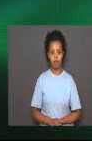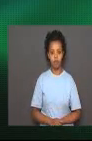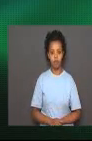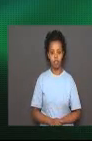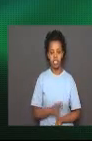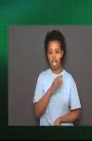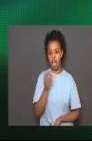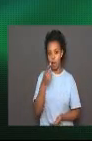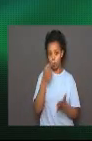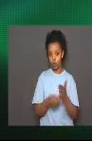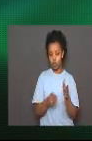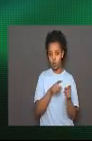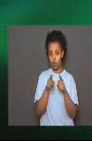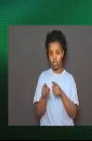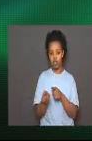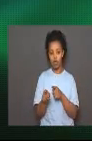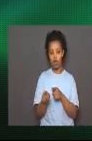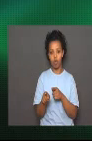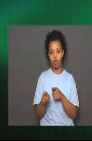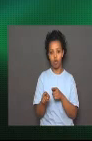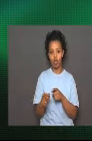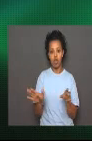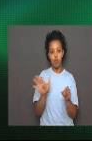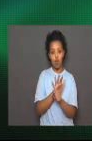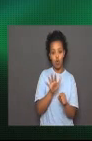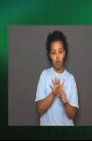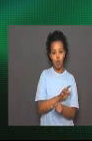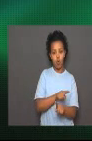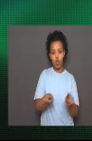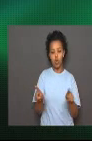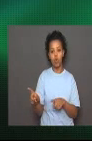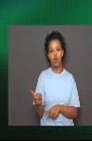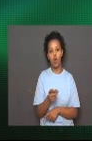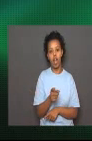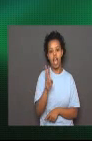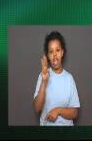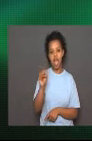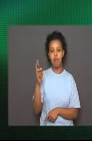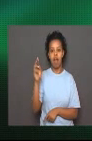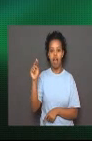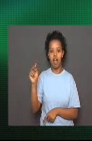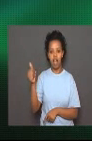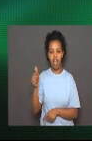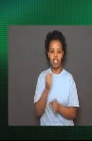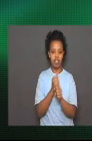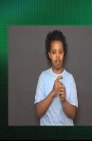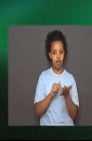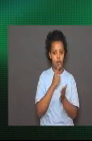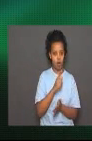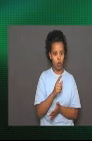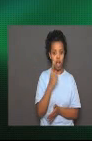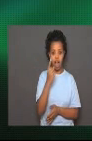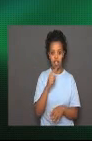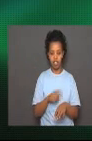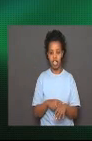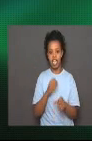They result in the production of a completely different mRNA, if one is produced